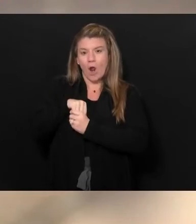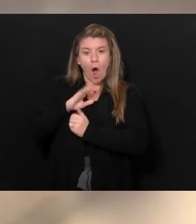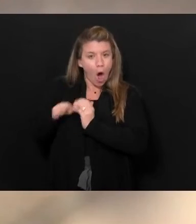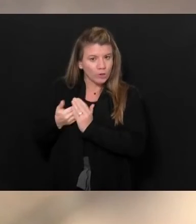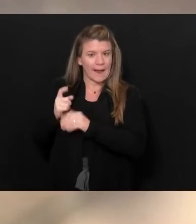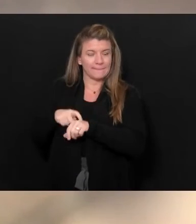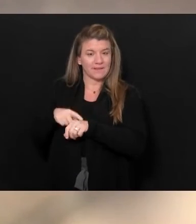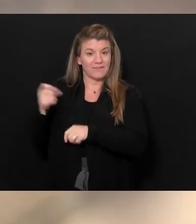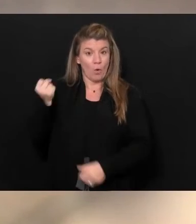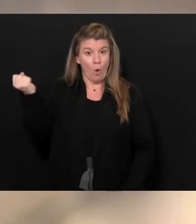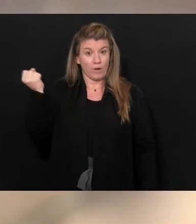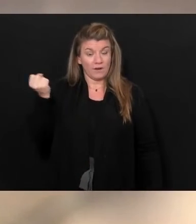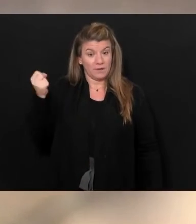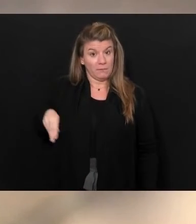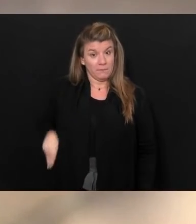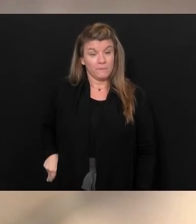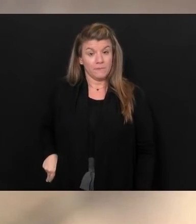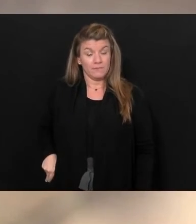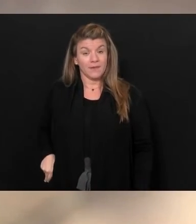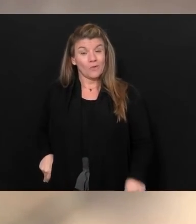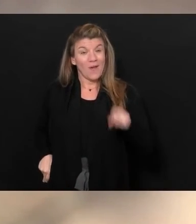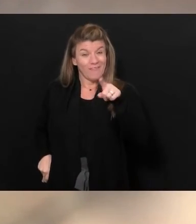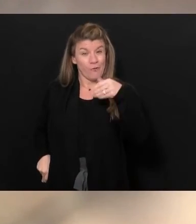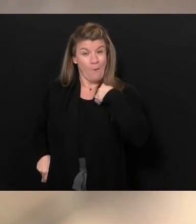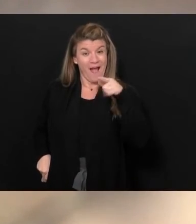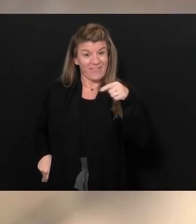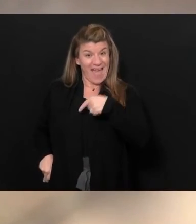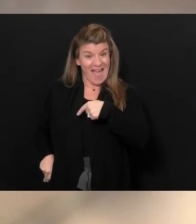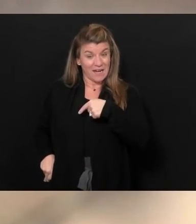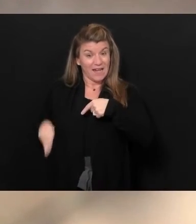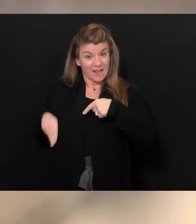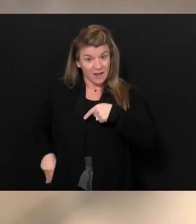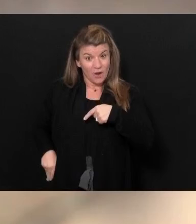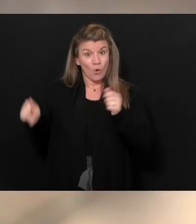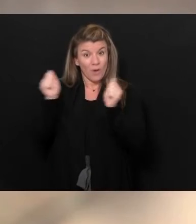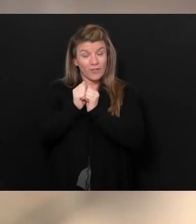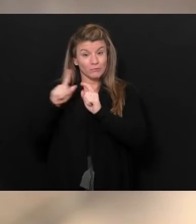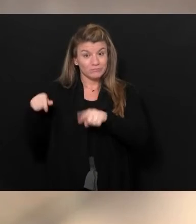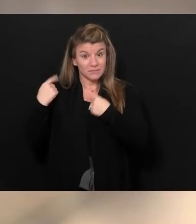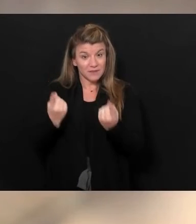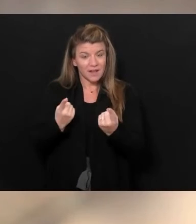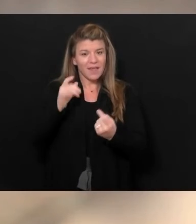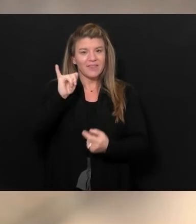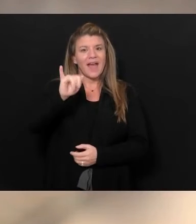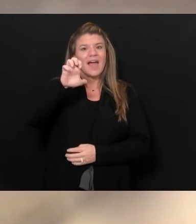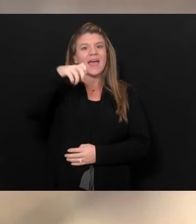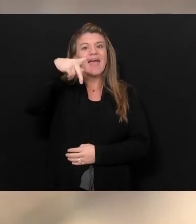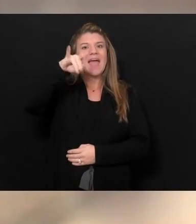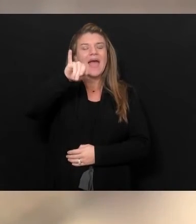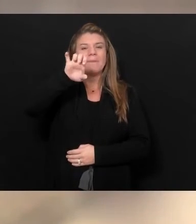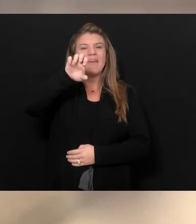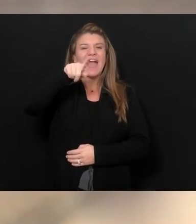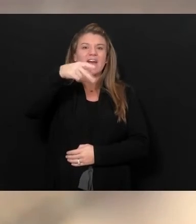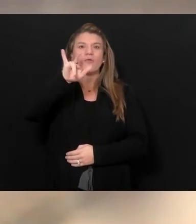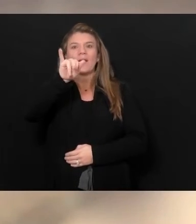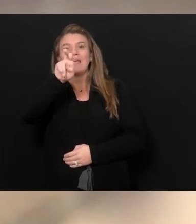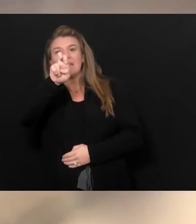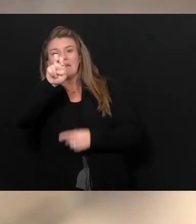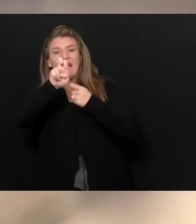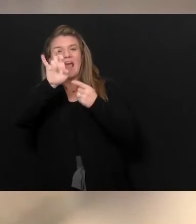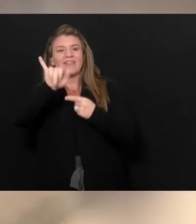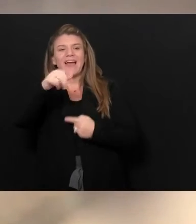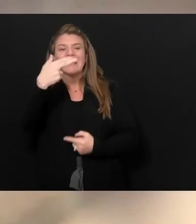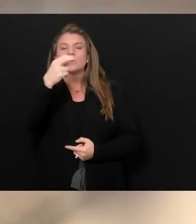you're a person who carries an EpiPen with them, and epinephrine is a hormone that